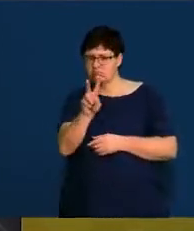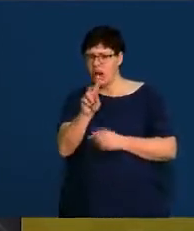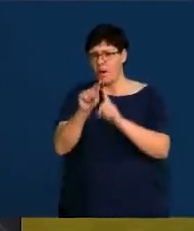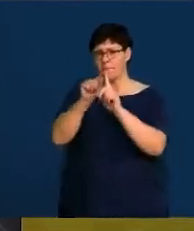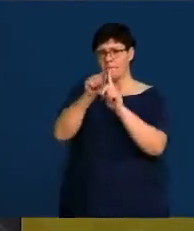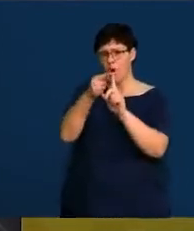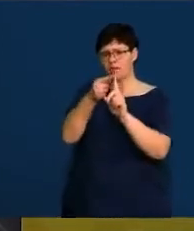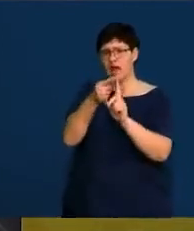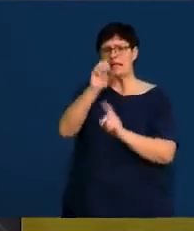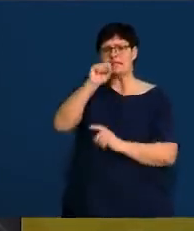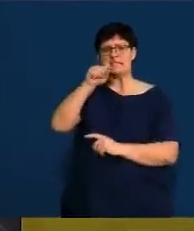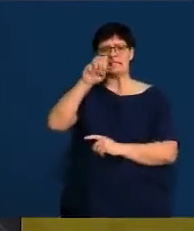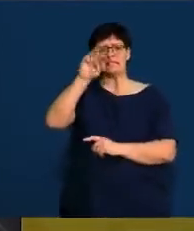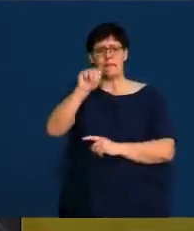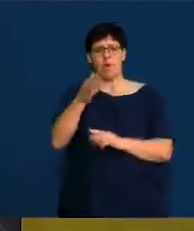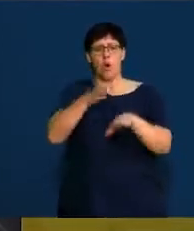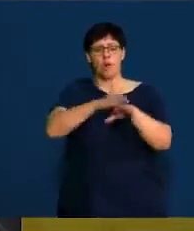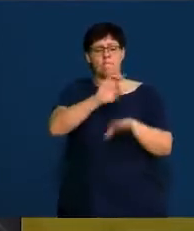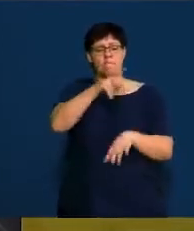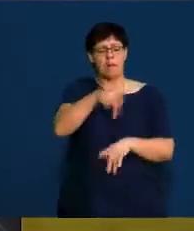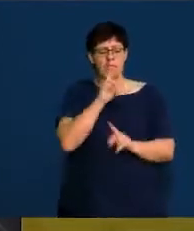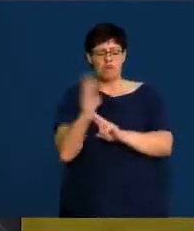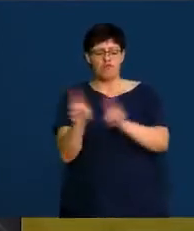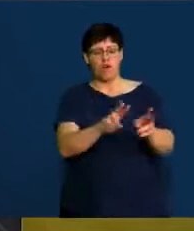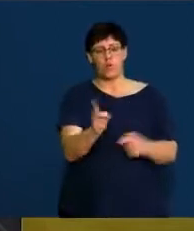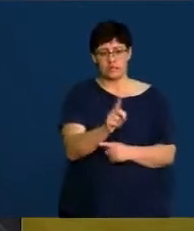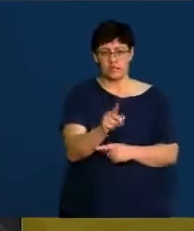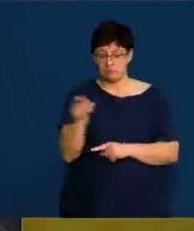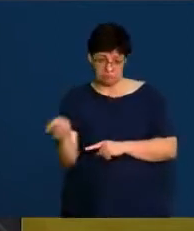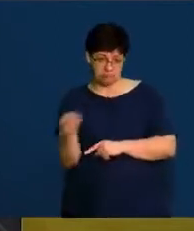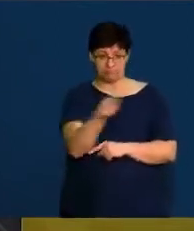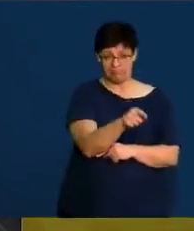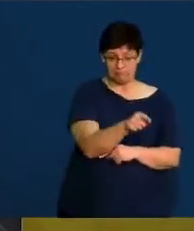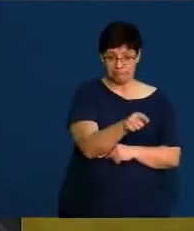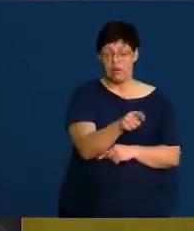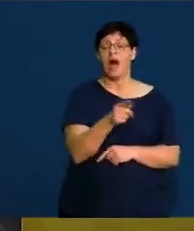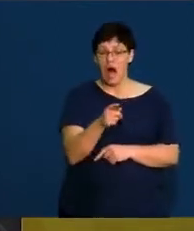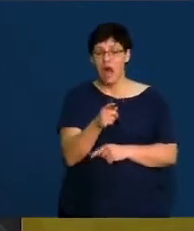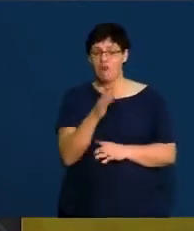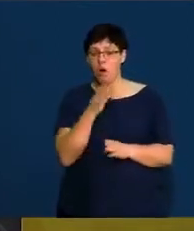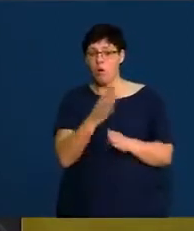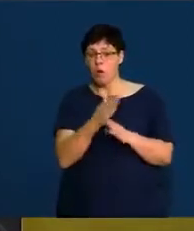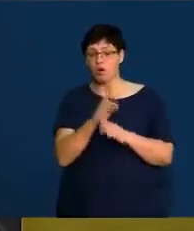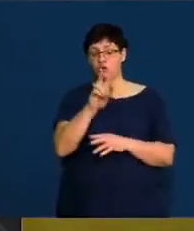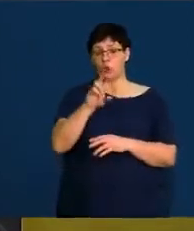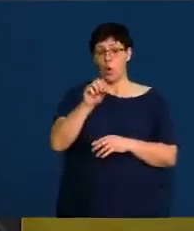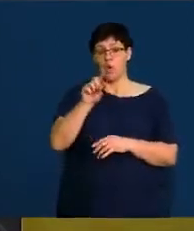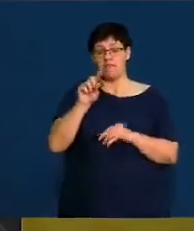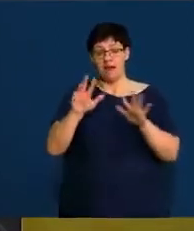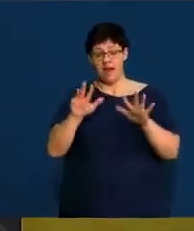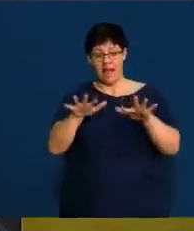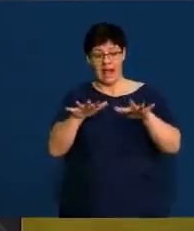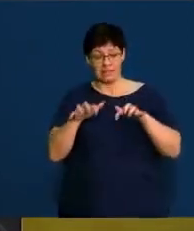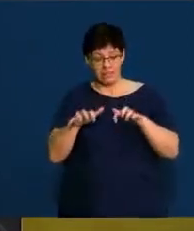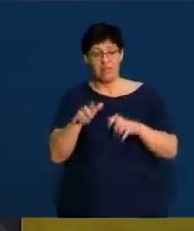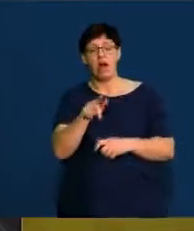the stem on the map and then reference that point. And if you're working with the 2019 examination,